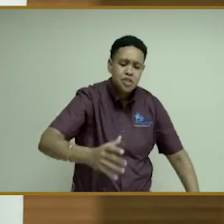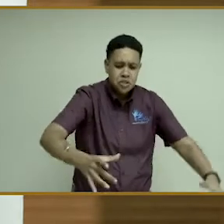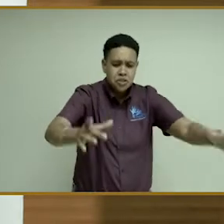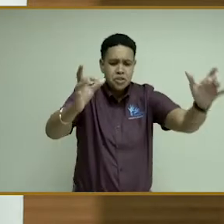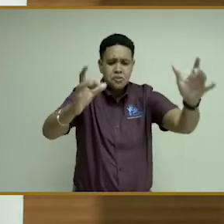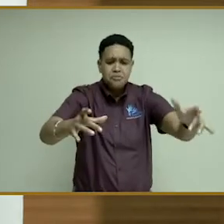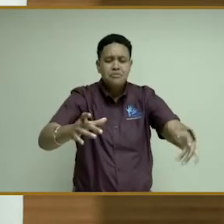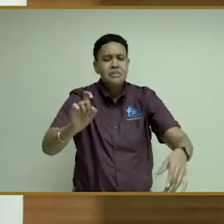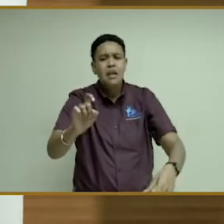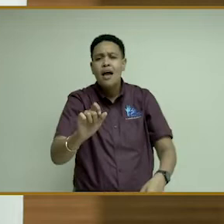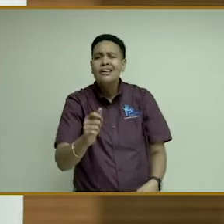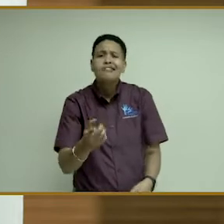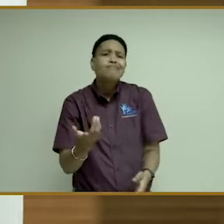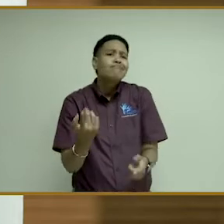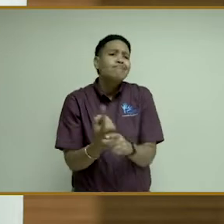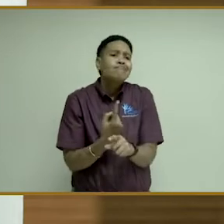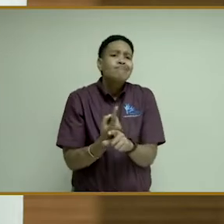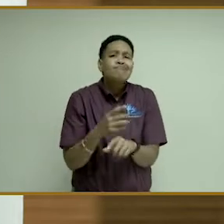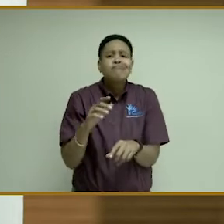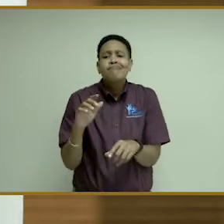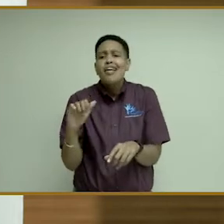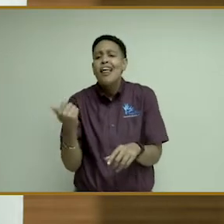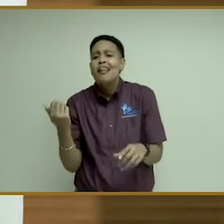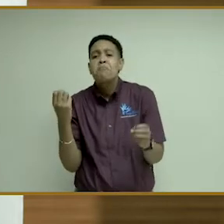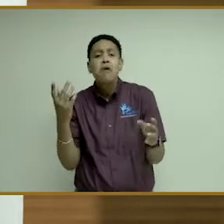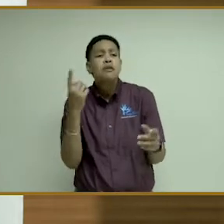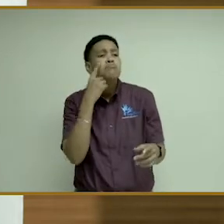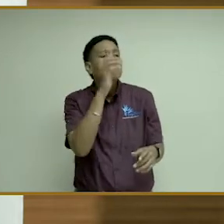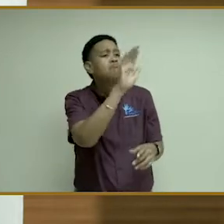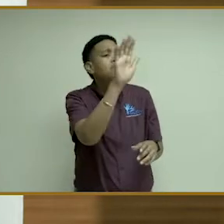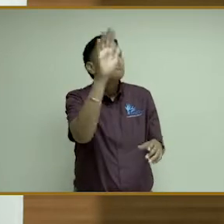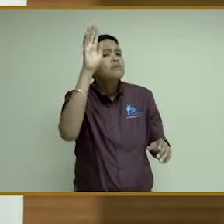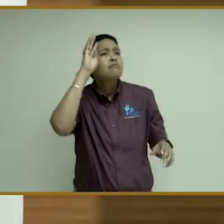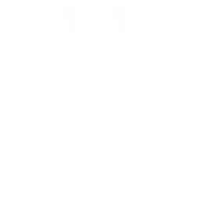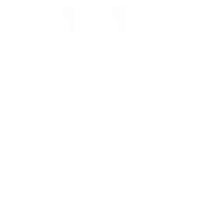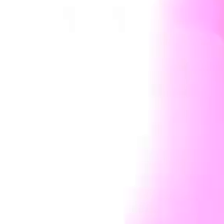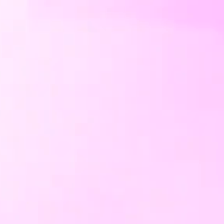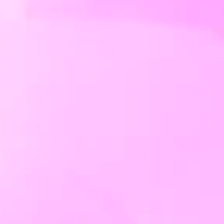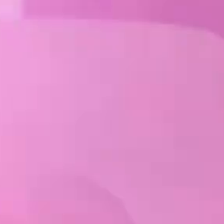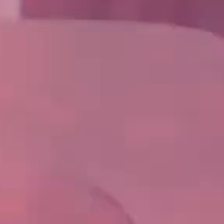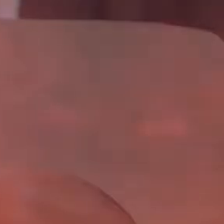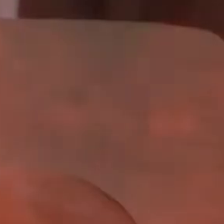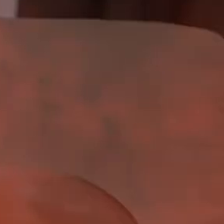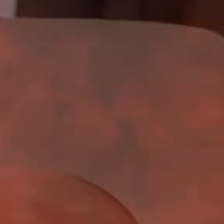achieve the objective. And many have done that. I've seen it. And that is something that we should encourage.